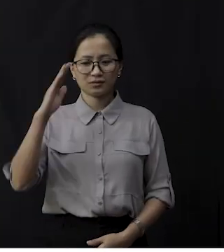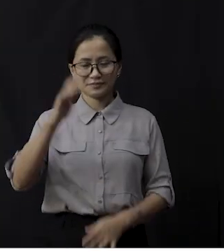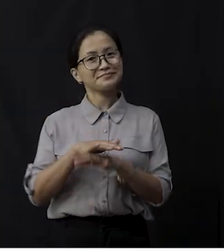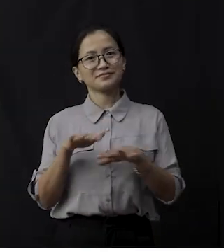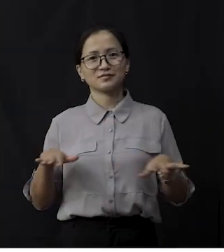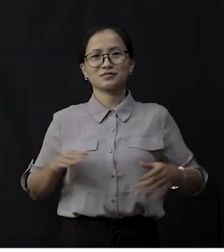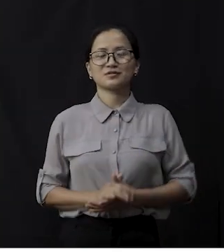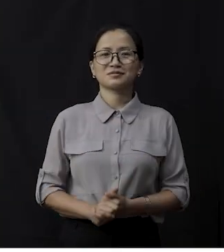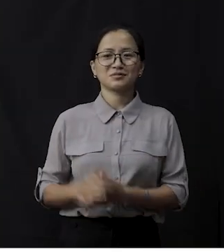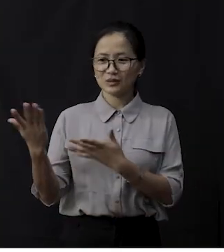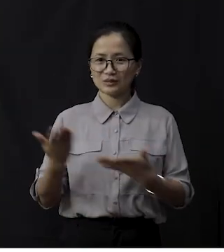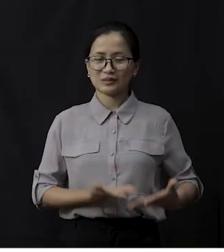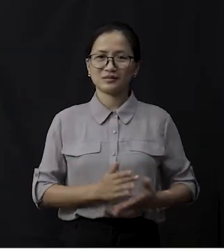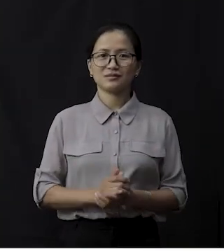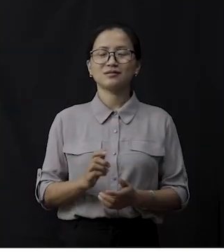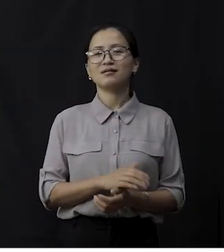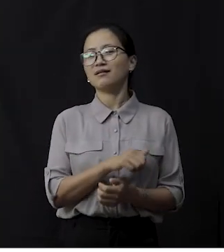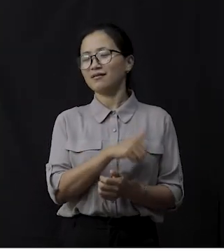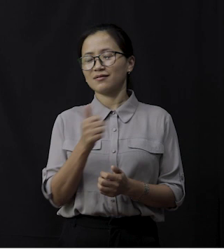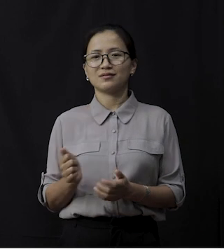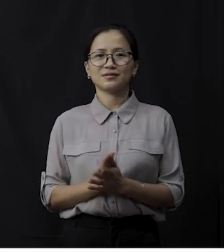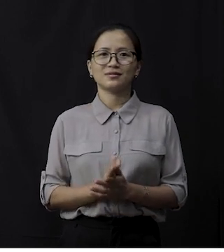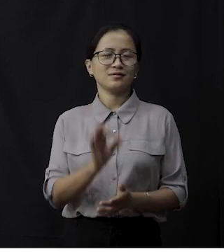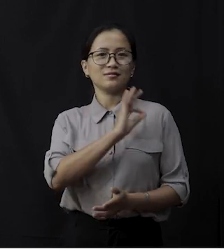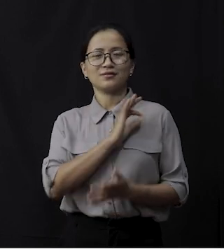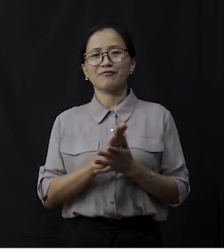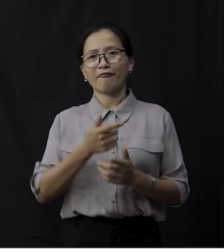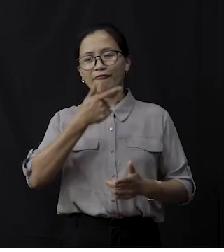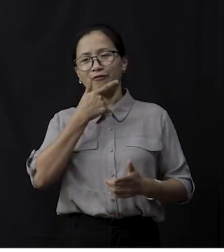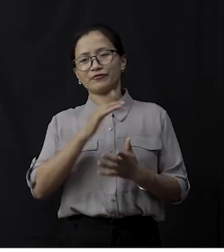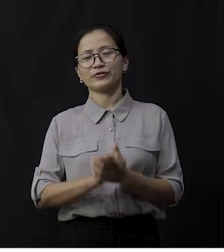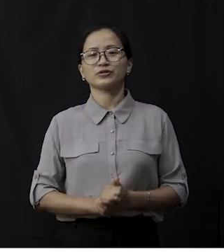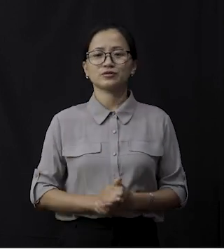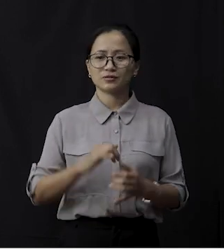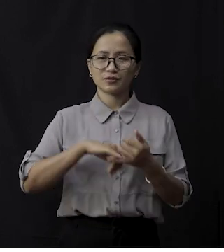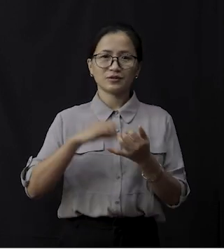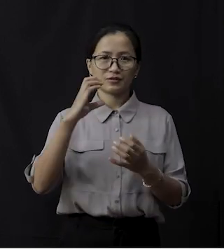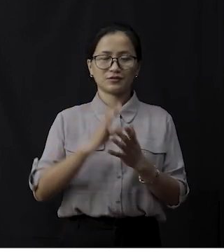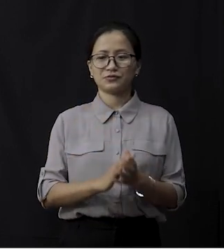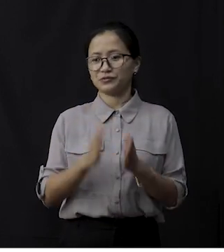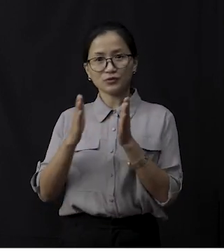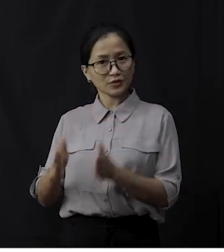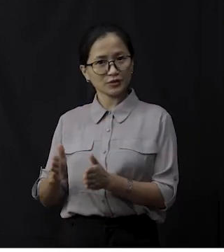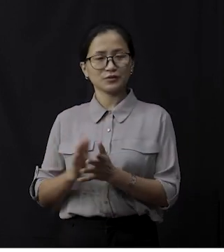Hi children! Welcome back to another interesting and fun-filled science session with